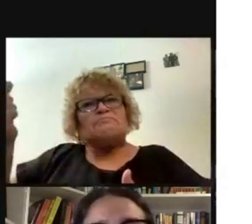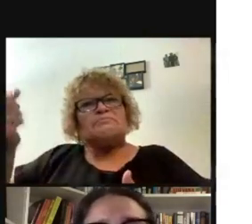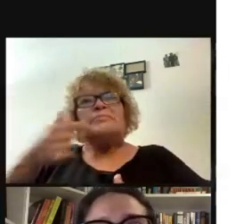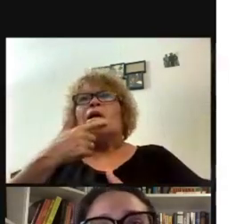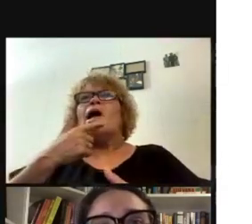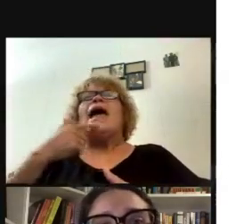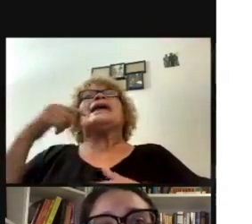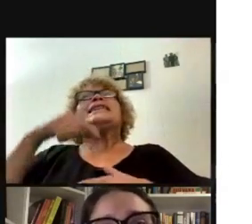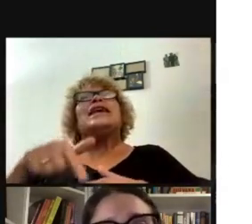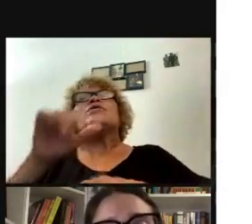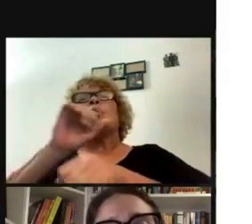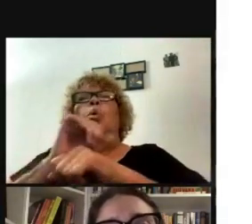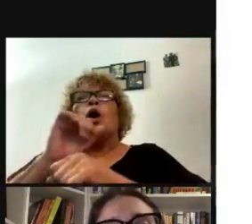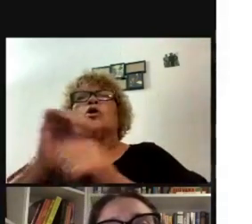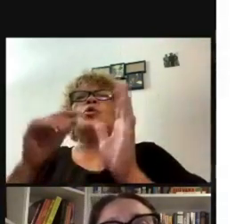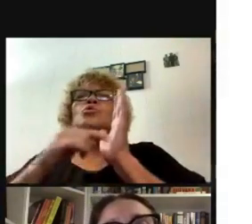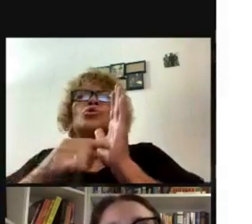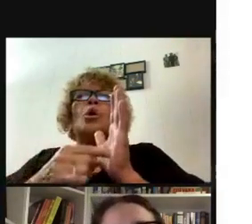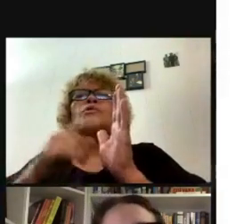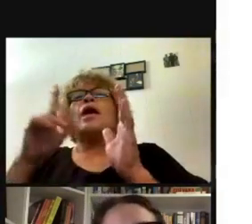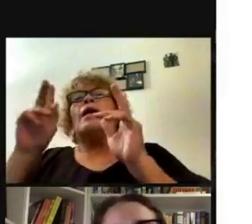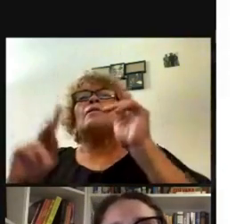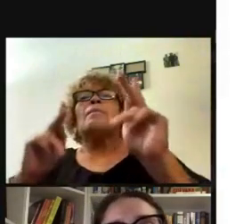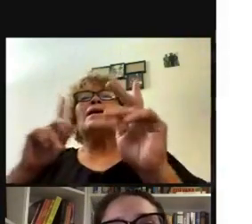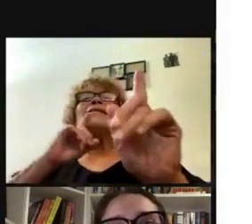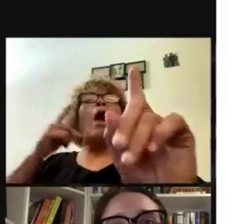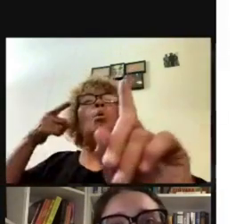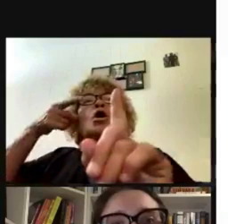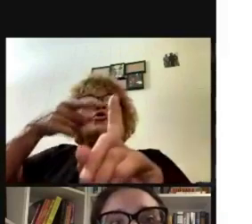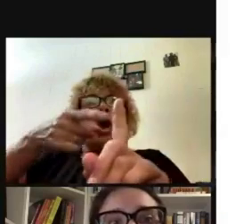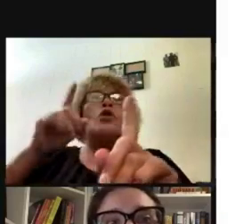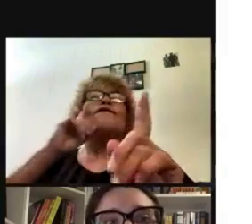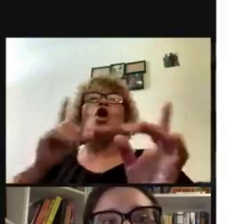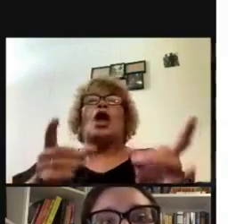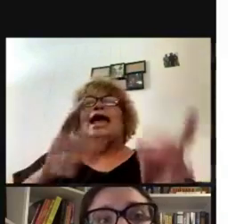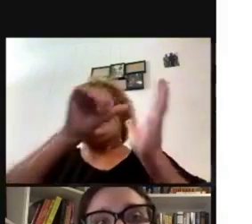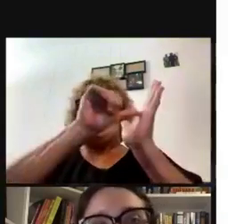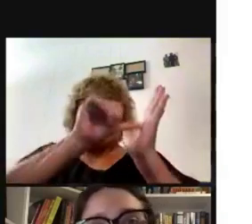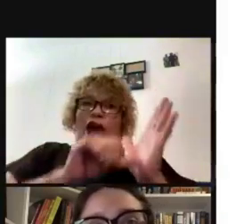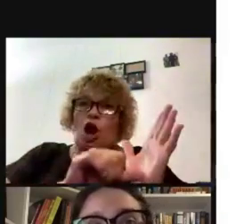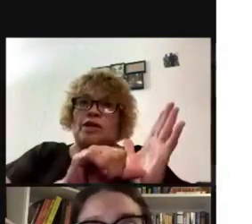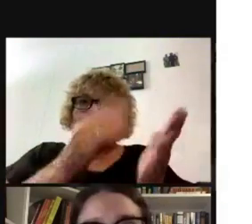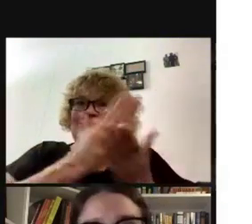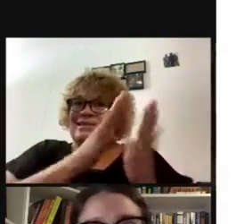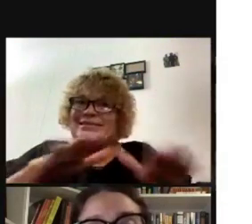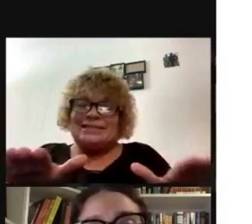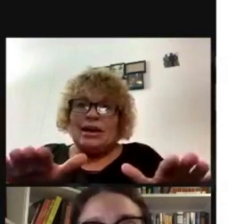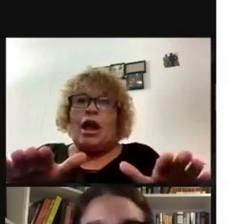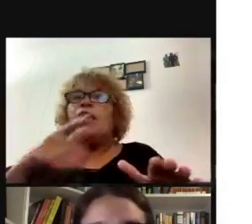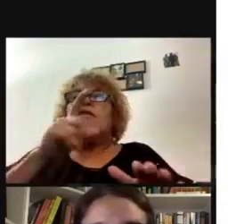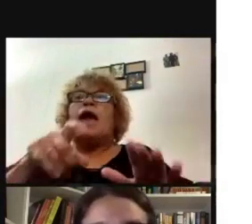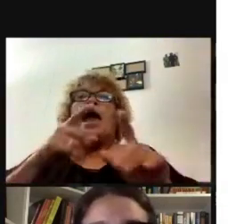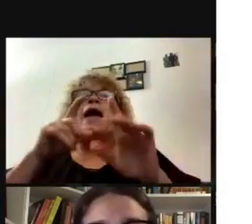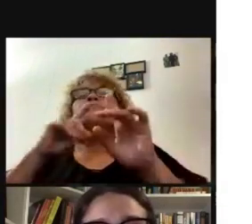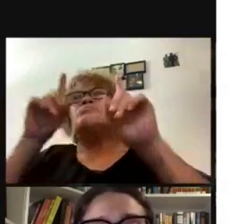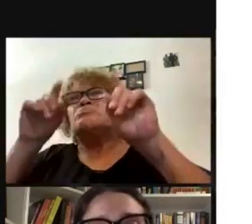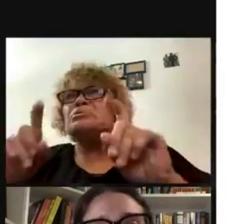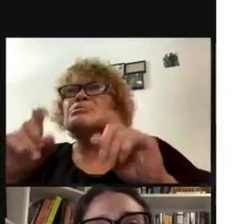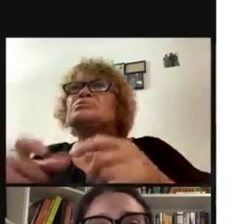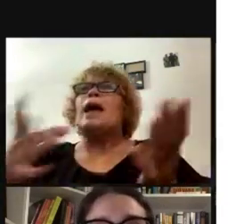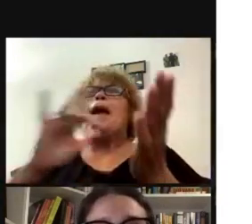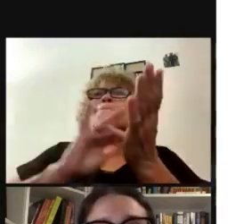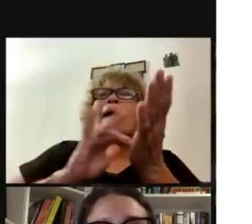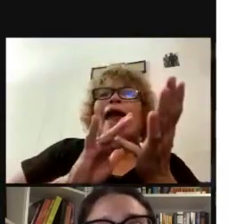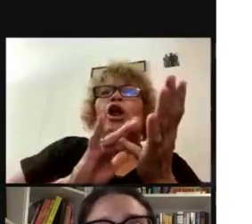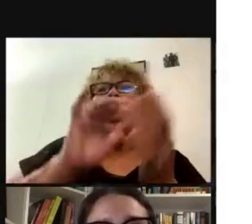to underscore the ways that people that were targeted for sterilization sought to contest medical abuse